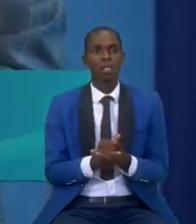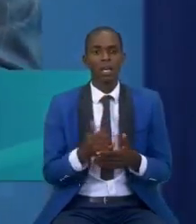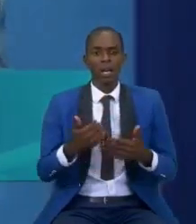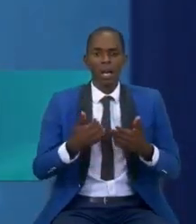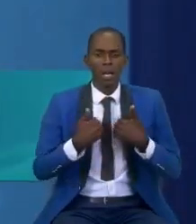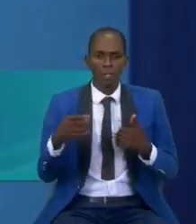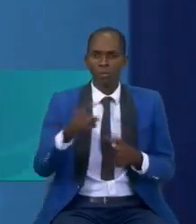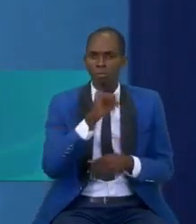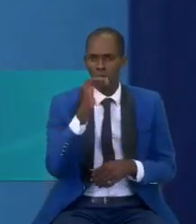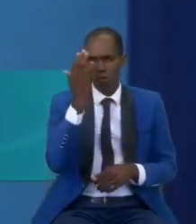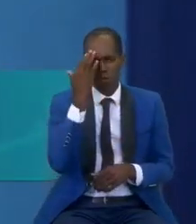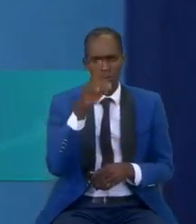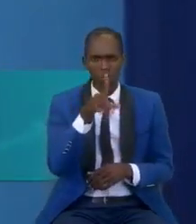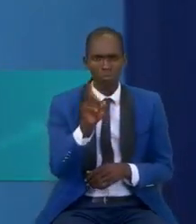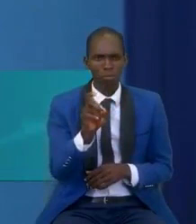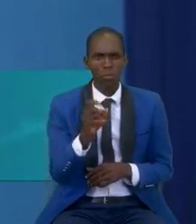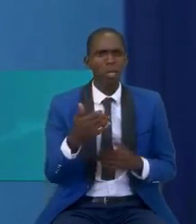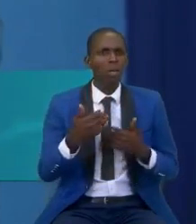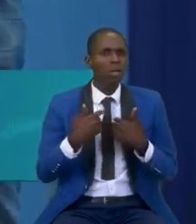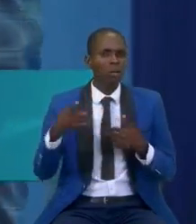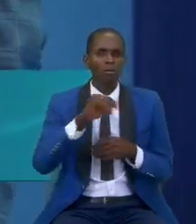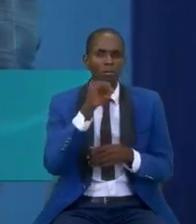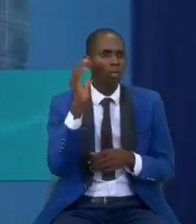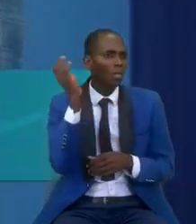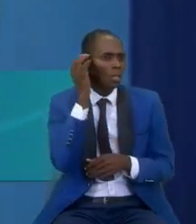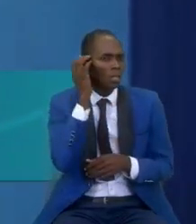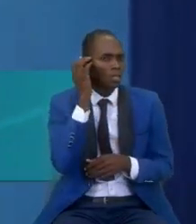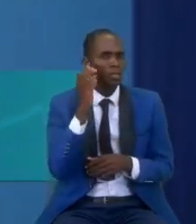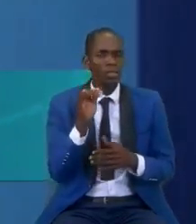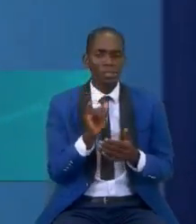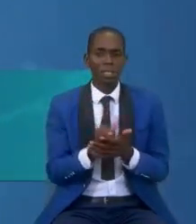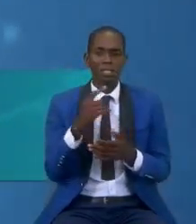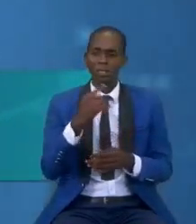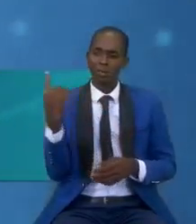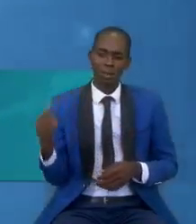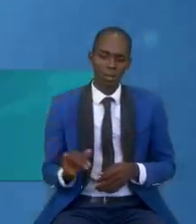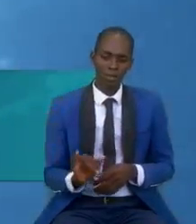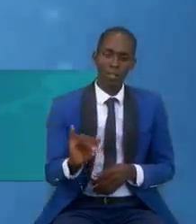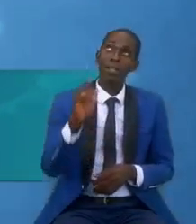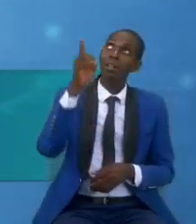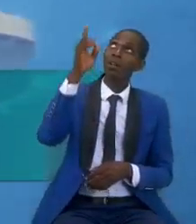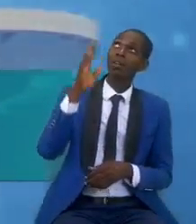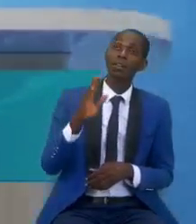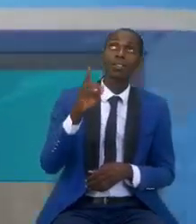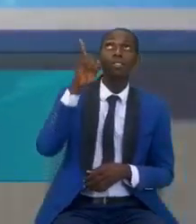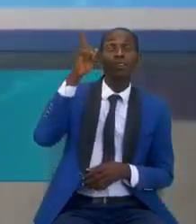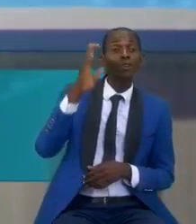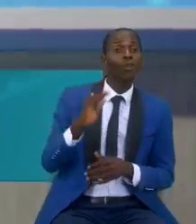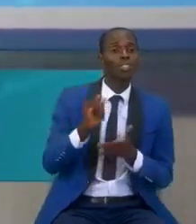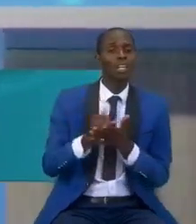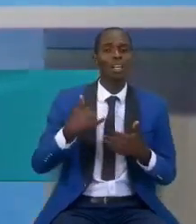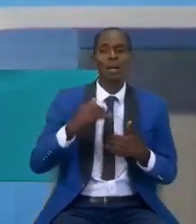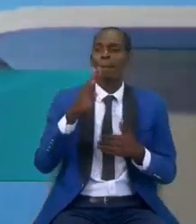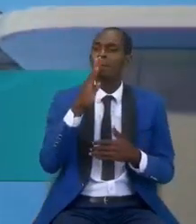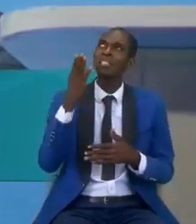the everlasting God is the God who had been from all eternity? He had solved the problems of the people from all eternity,